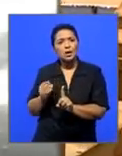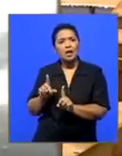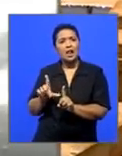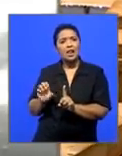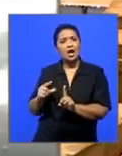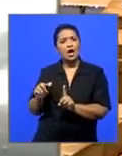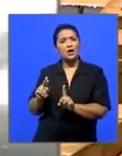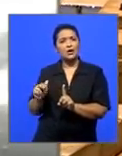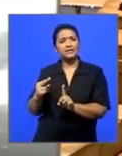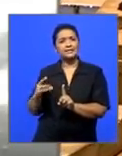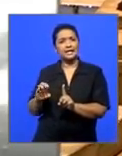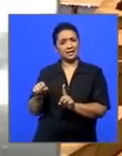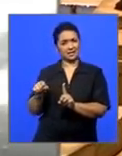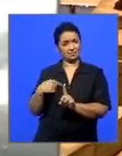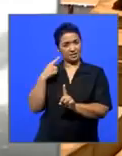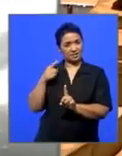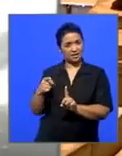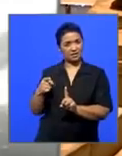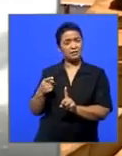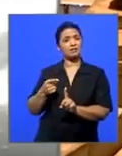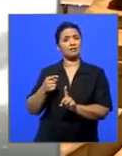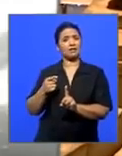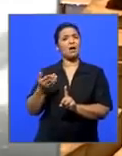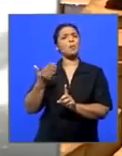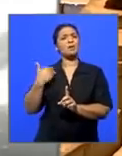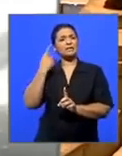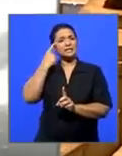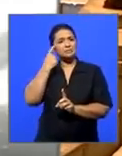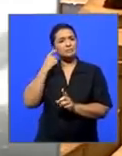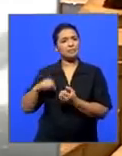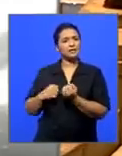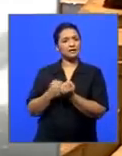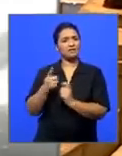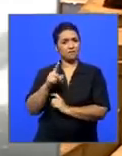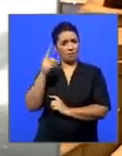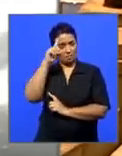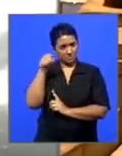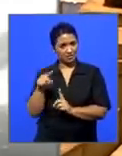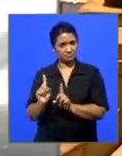Lagrange by his side. I'm not too sure. That's just what I thought. It did look like her.